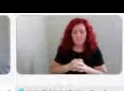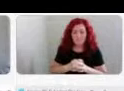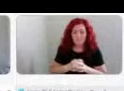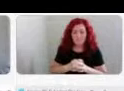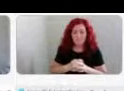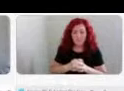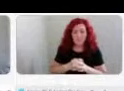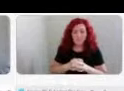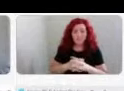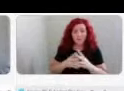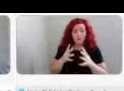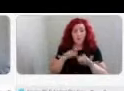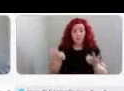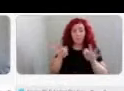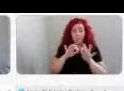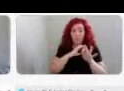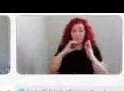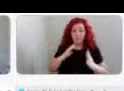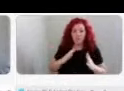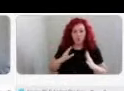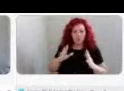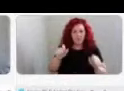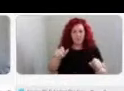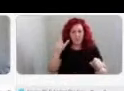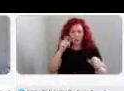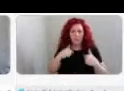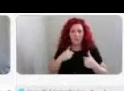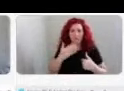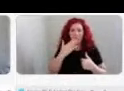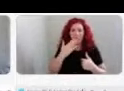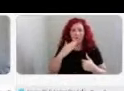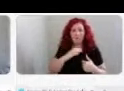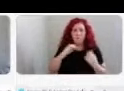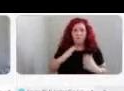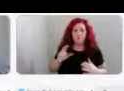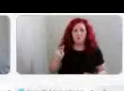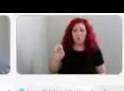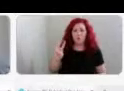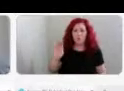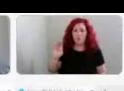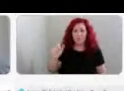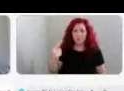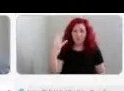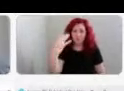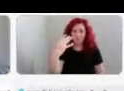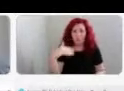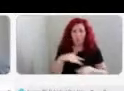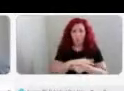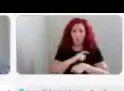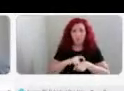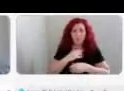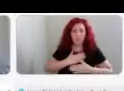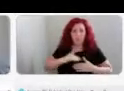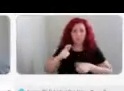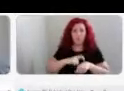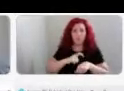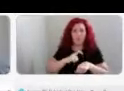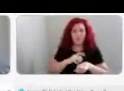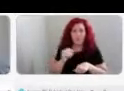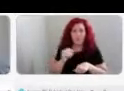the commissioners are hearing them thank you commissioner newberg for staying on camera i appreciate your time as well as you